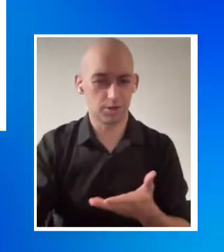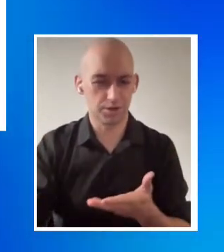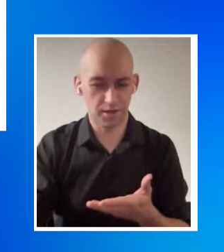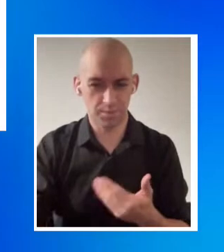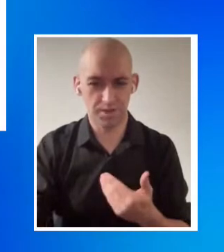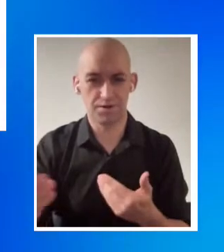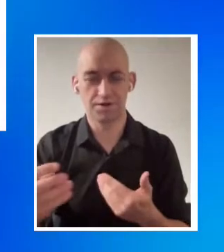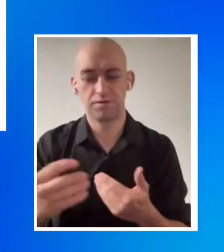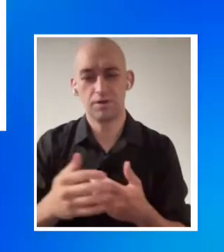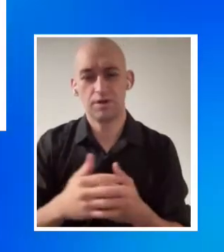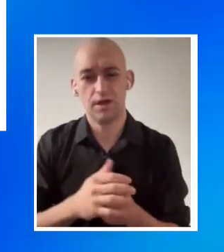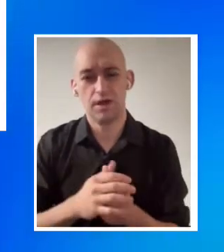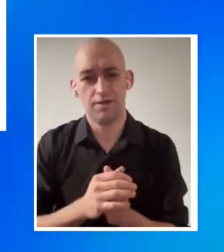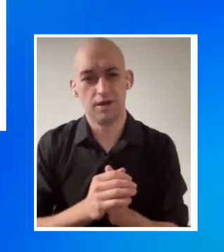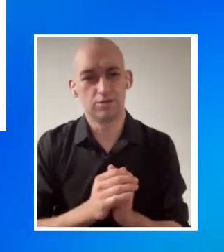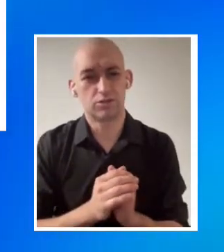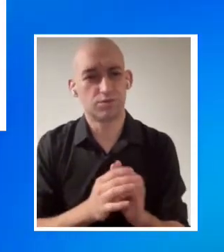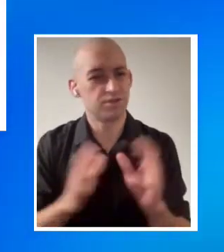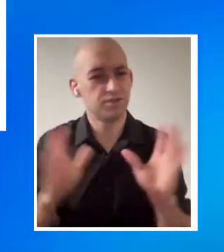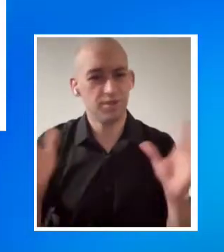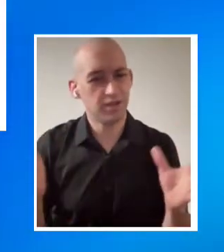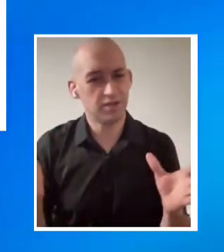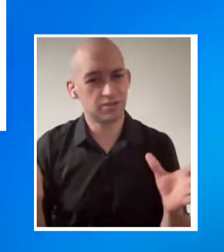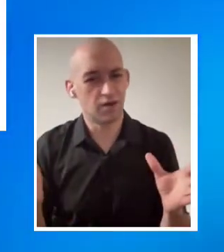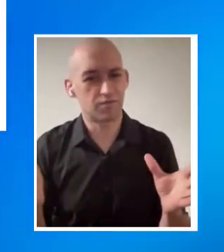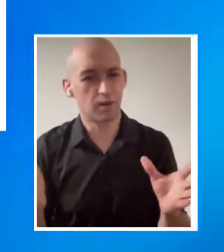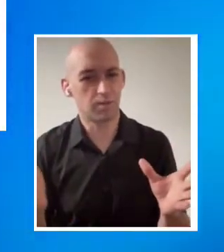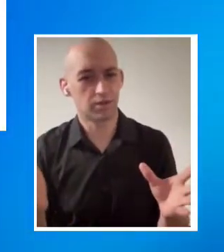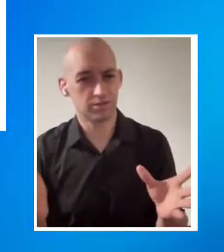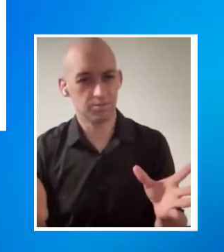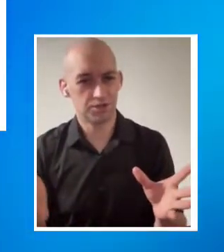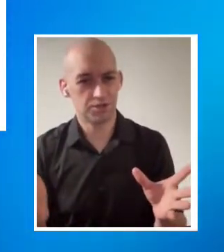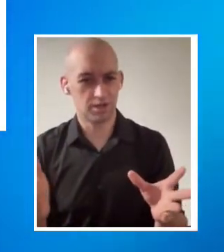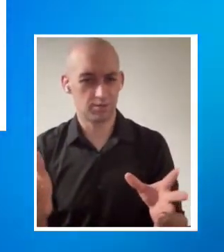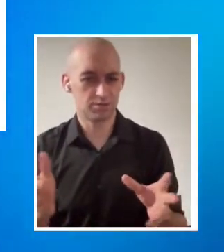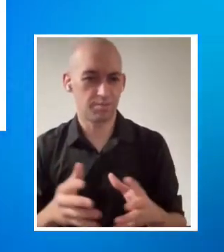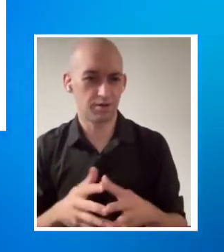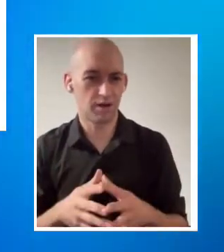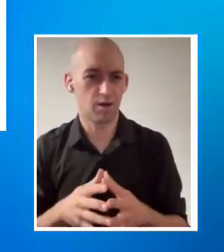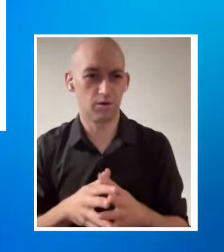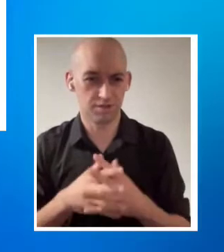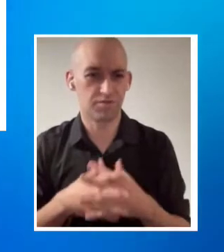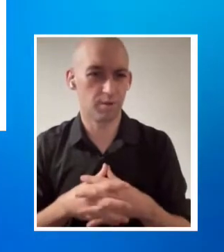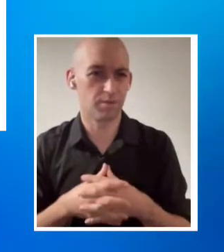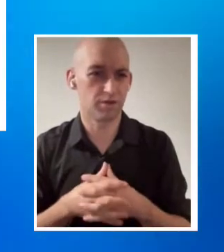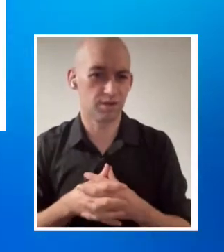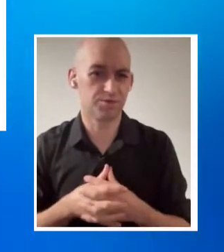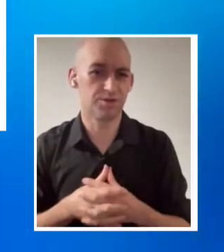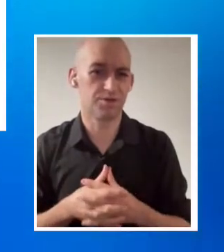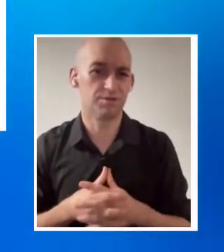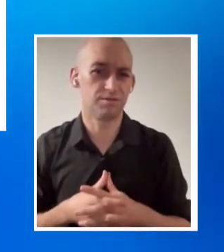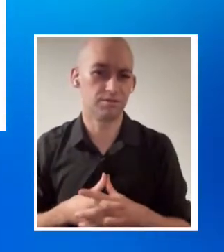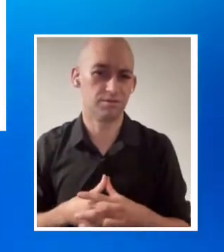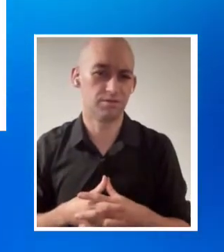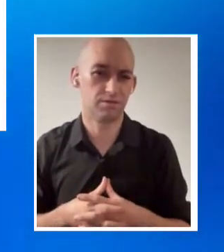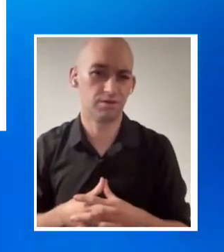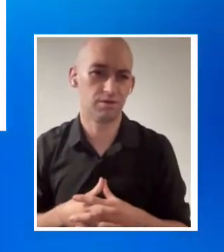Me and my partner Naomi are here. And so this meeting is not for public consumption. Is that what's happening right now? Or is it for public